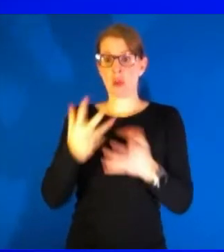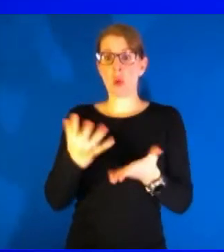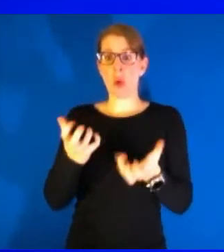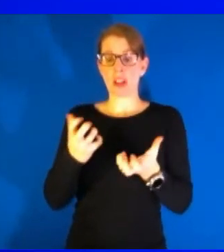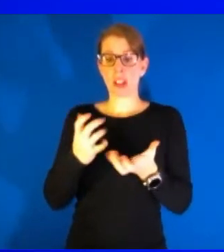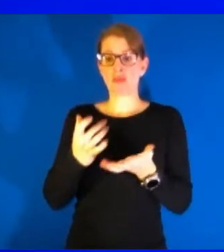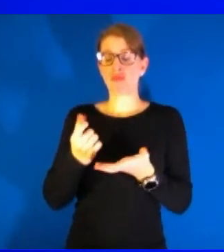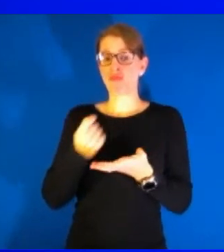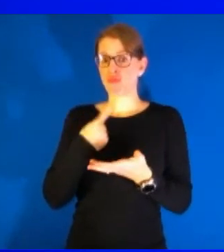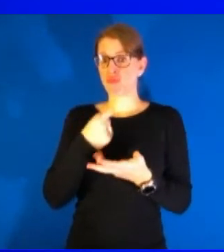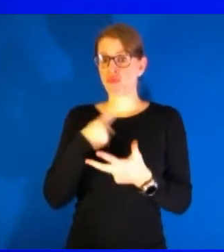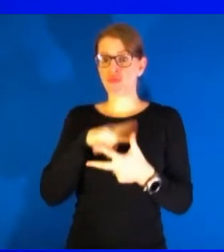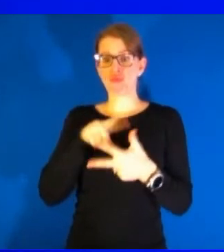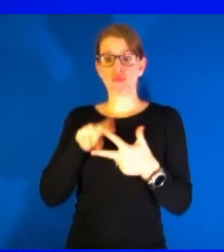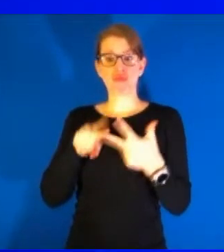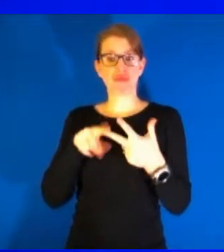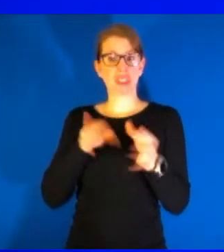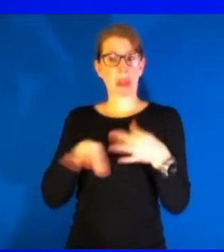the